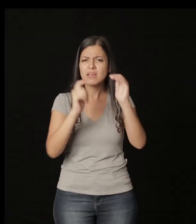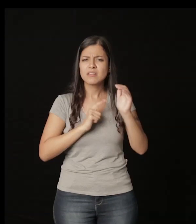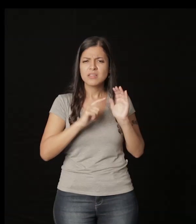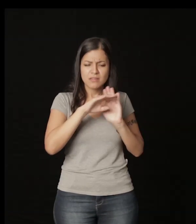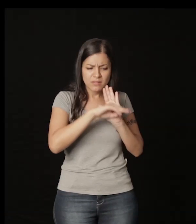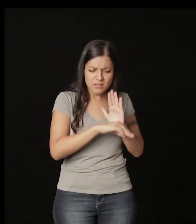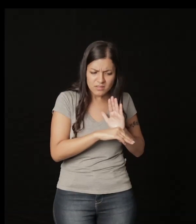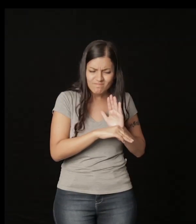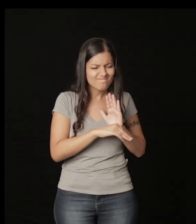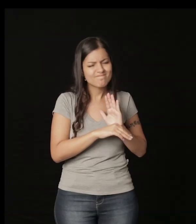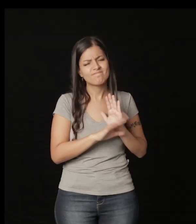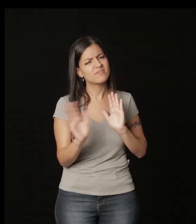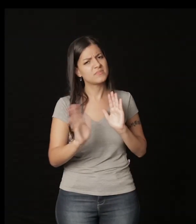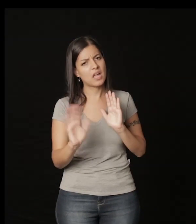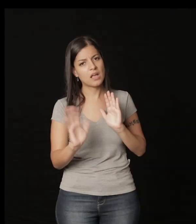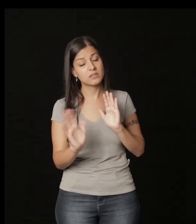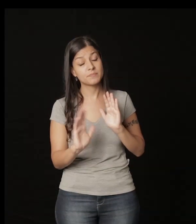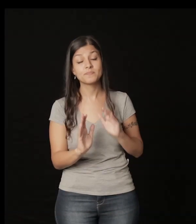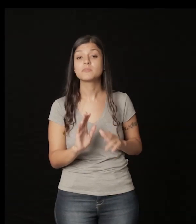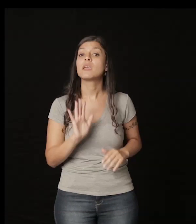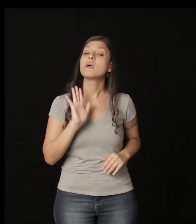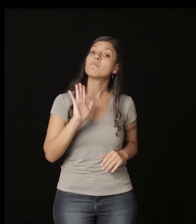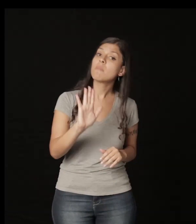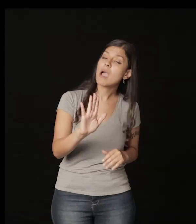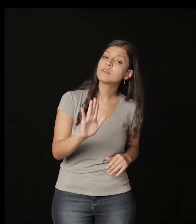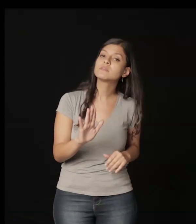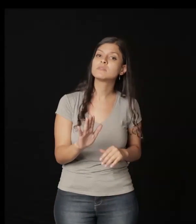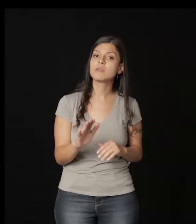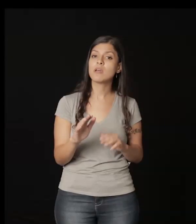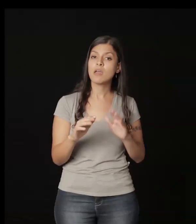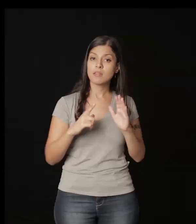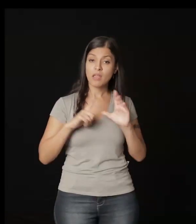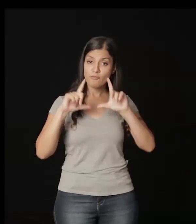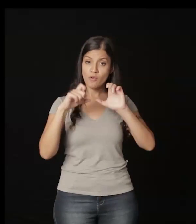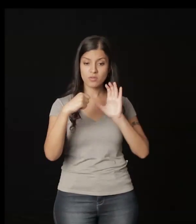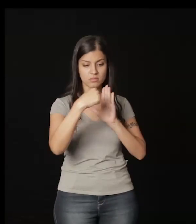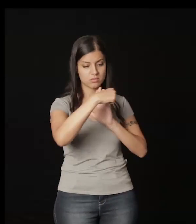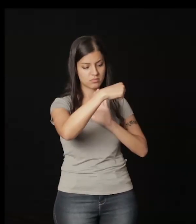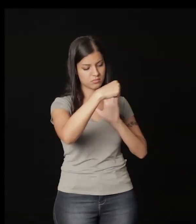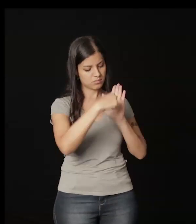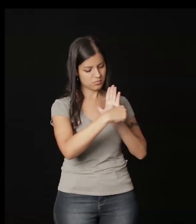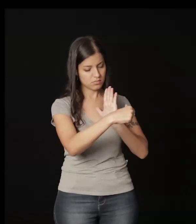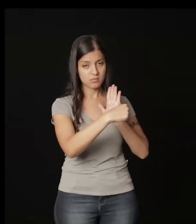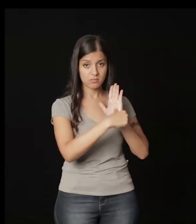order with any particular intent. But somehow,